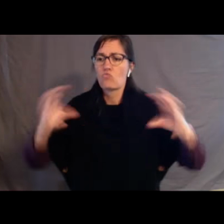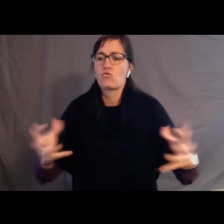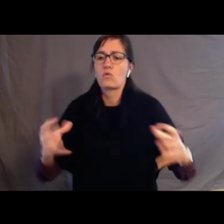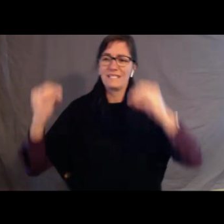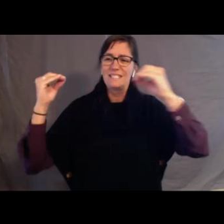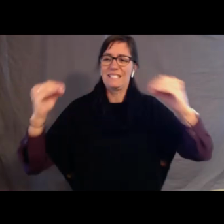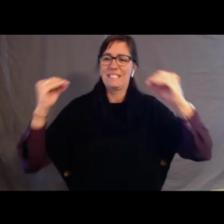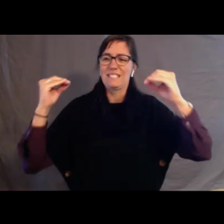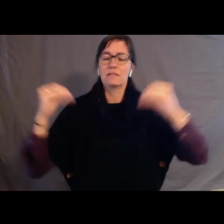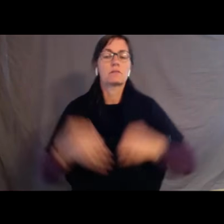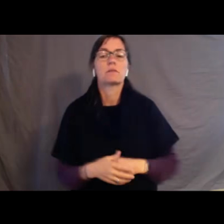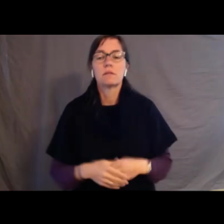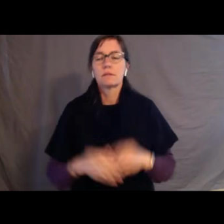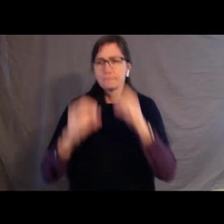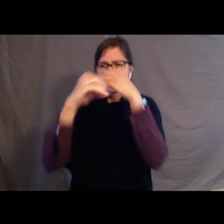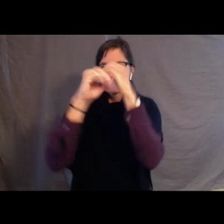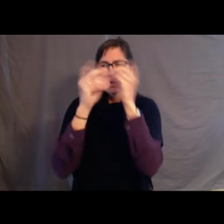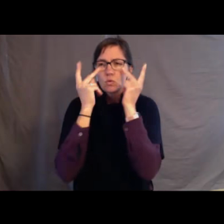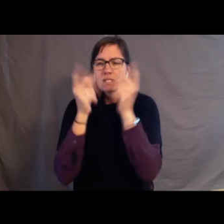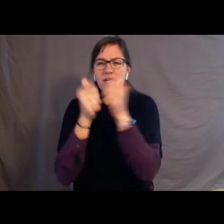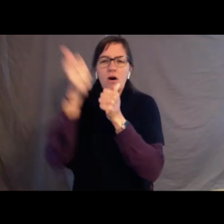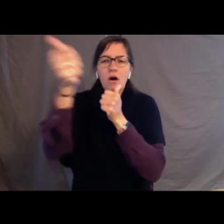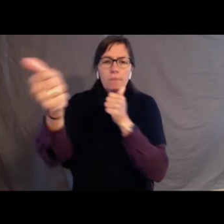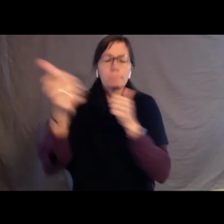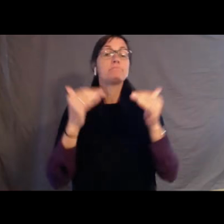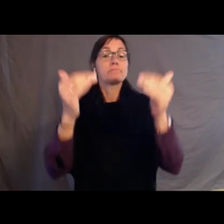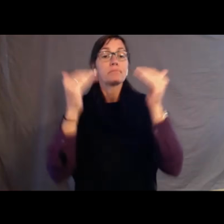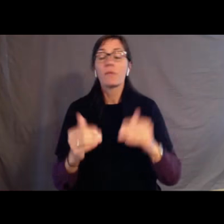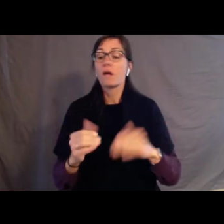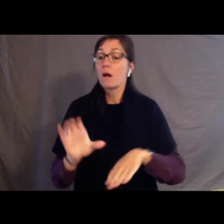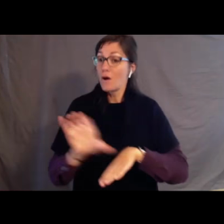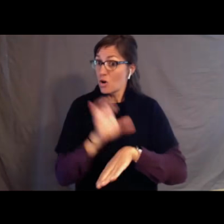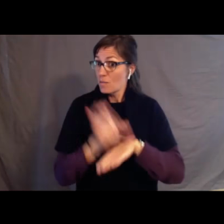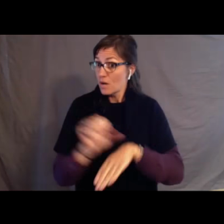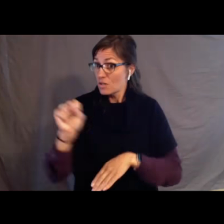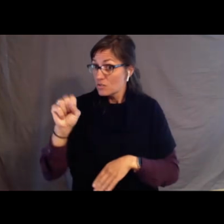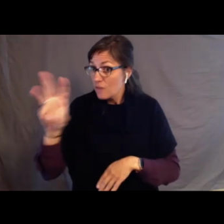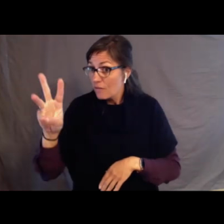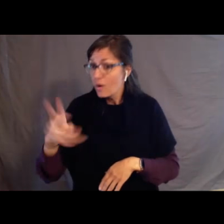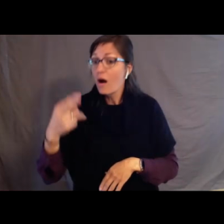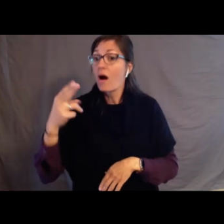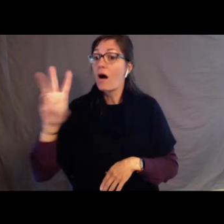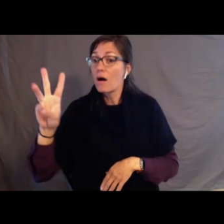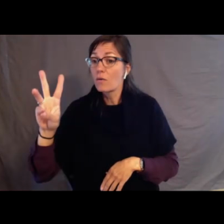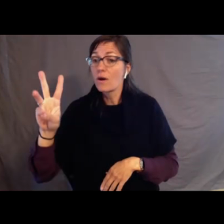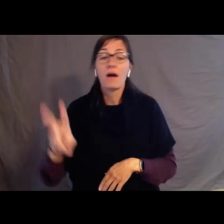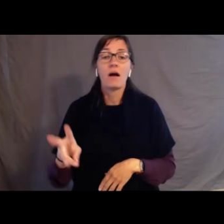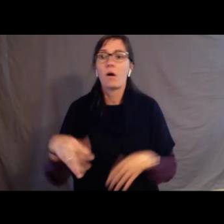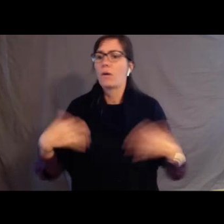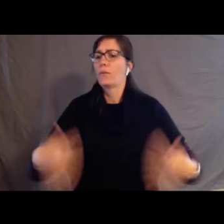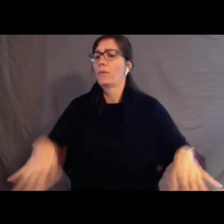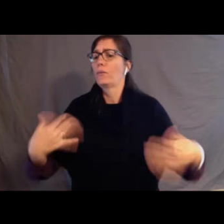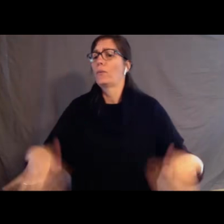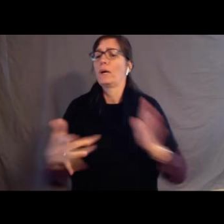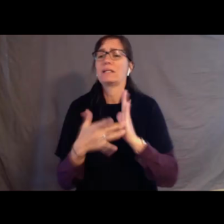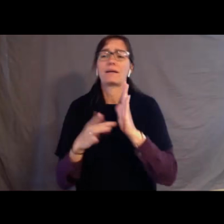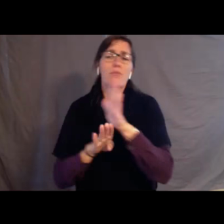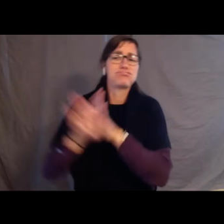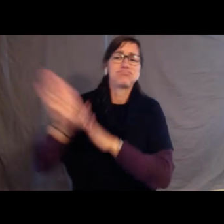And we also know that computer software and hardware is exploding. There's so many options. It has been.